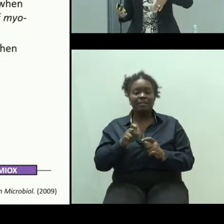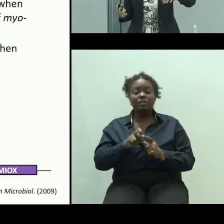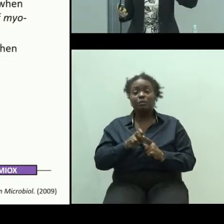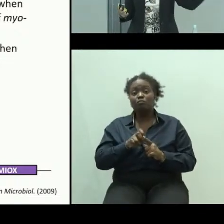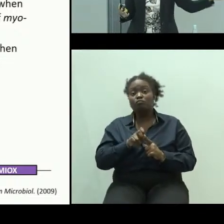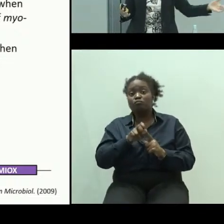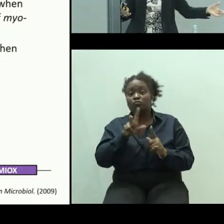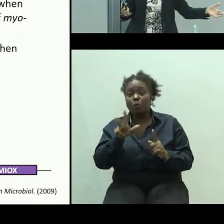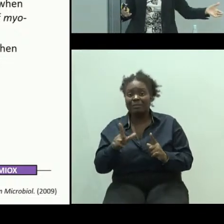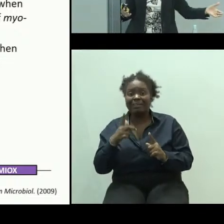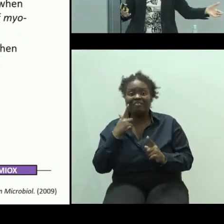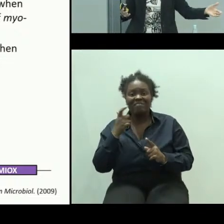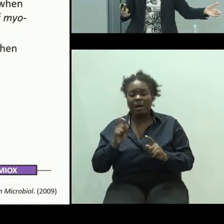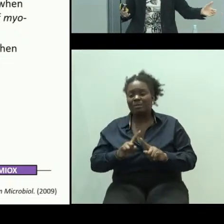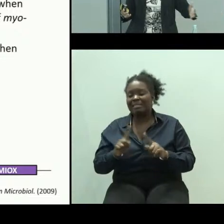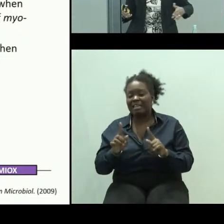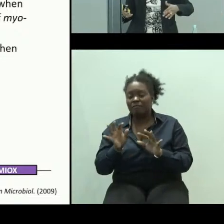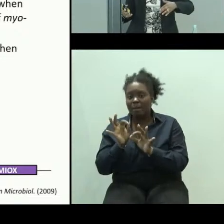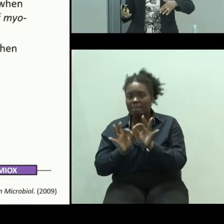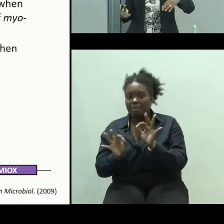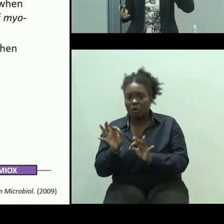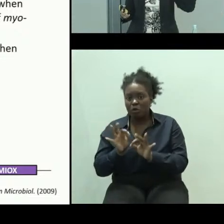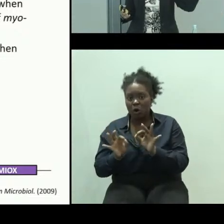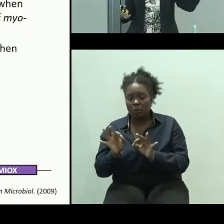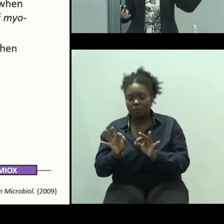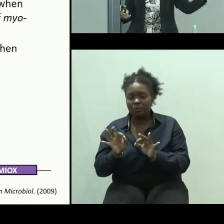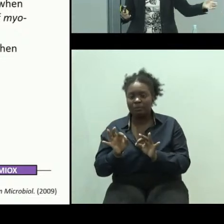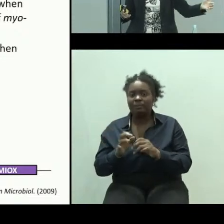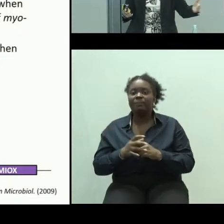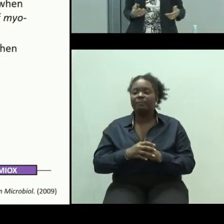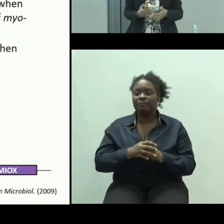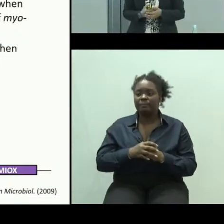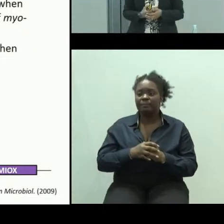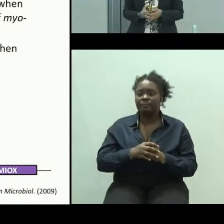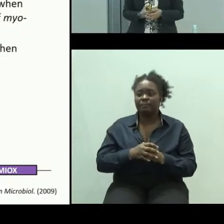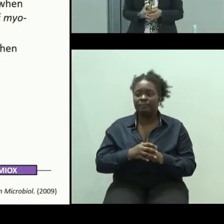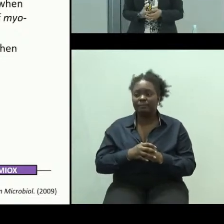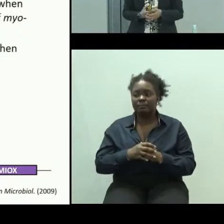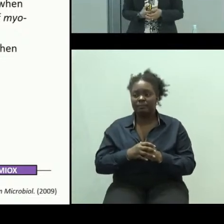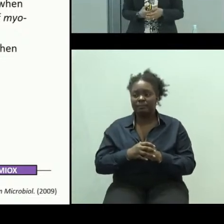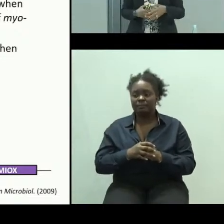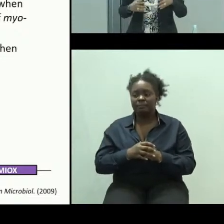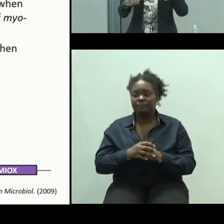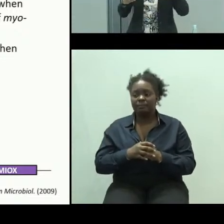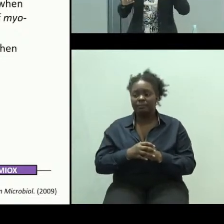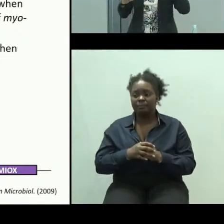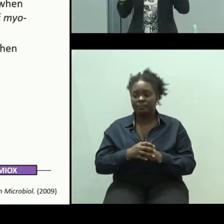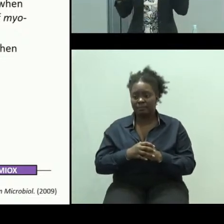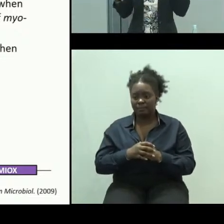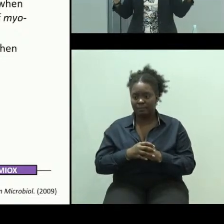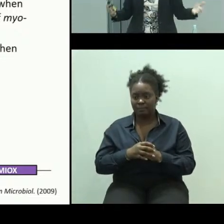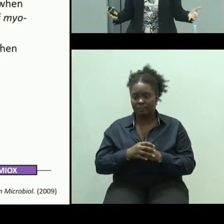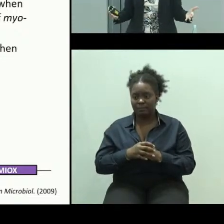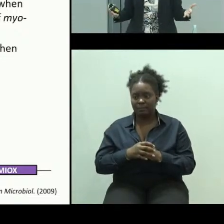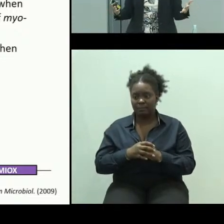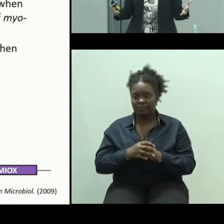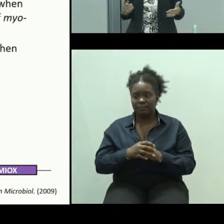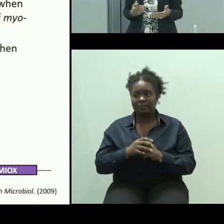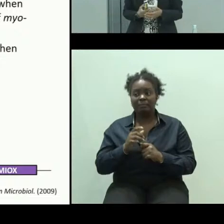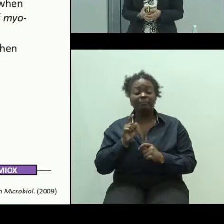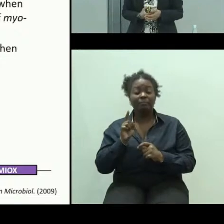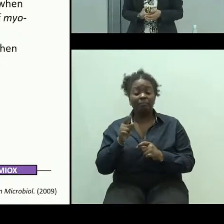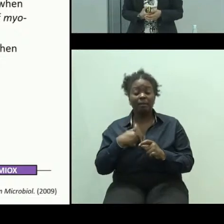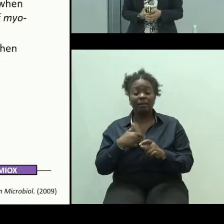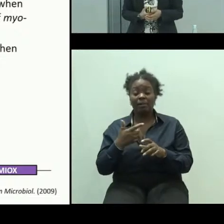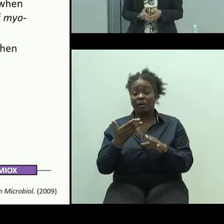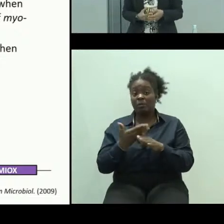a completely different microbe than E. coli. It's in an organism called Corynebacterium glutamicum, and it works exactly like the system